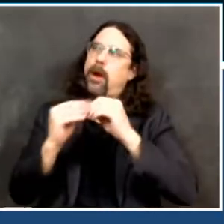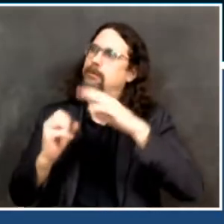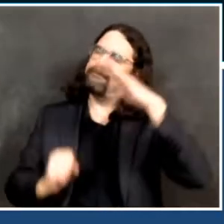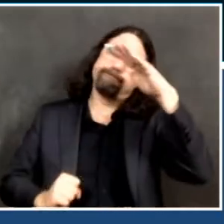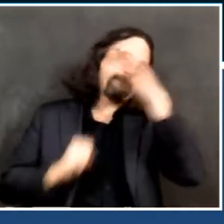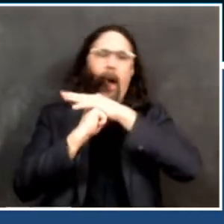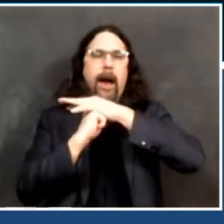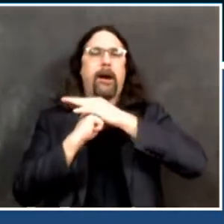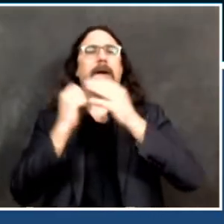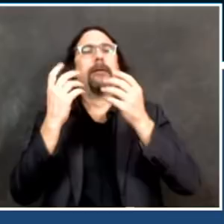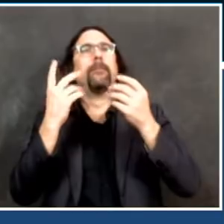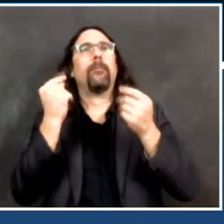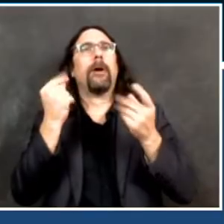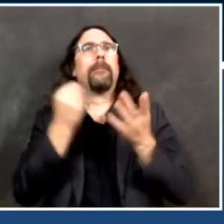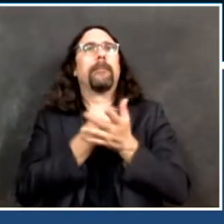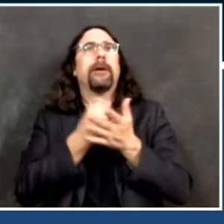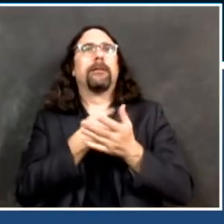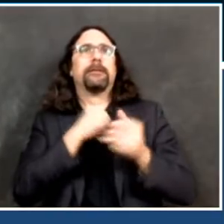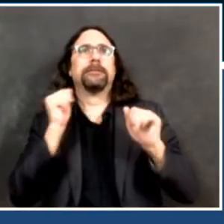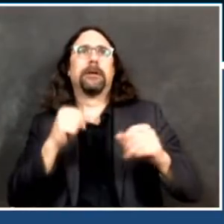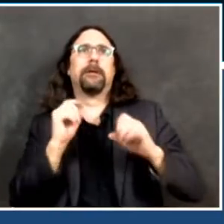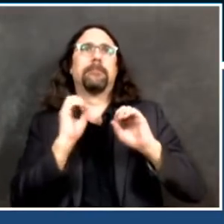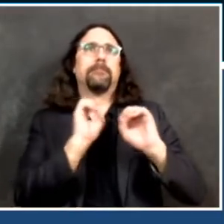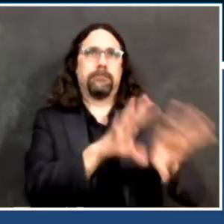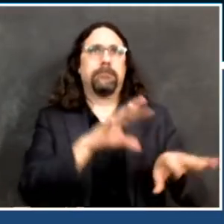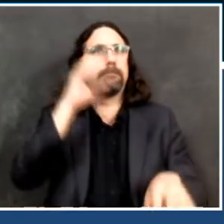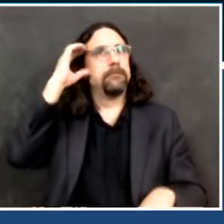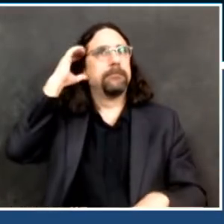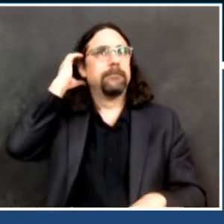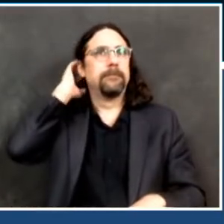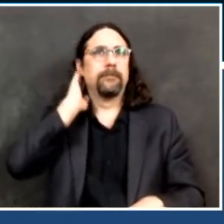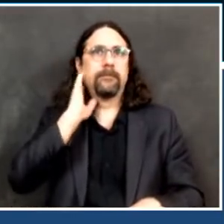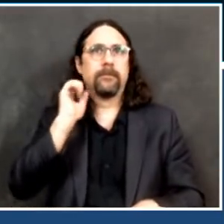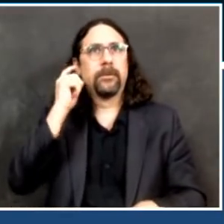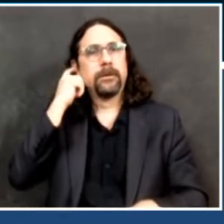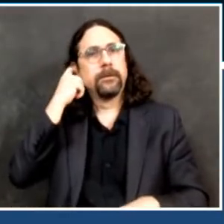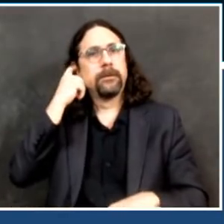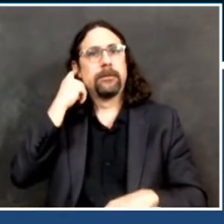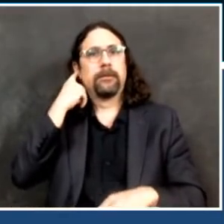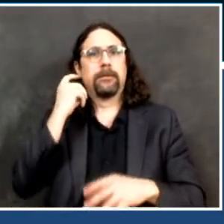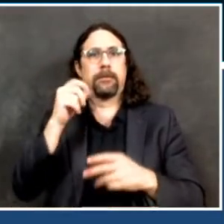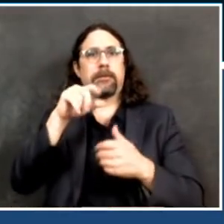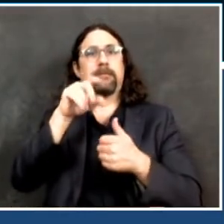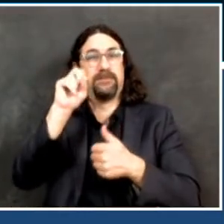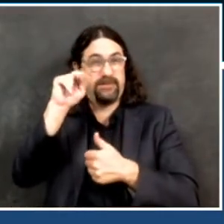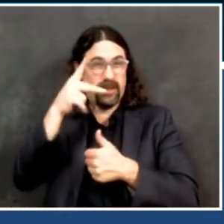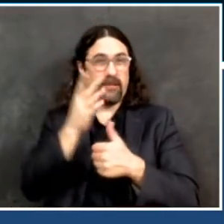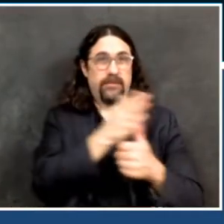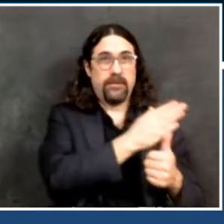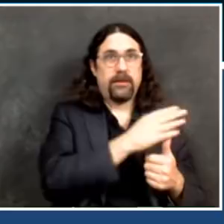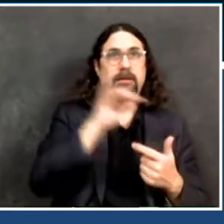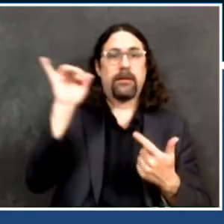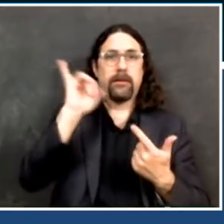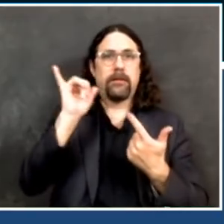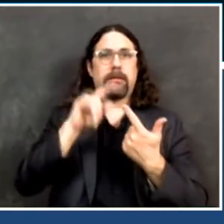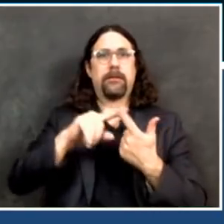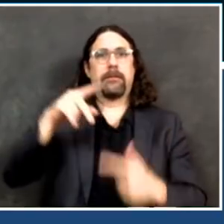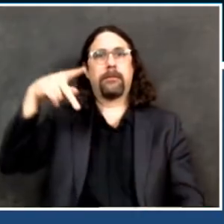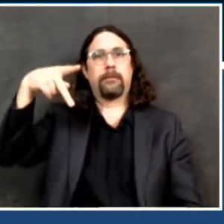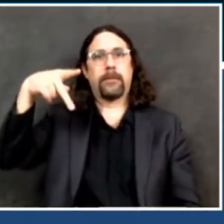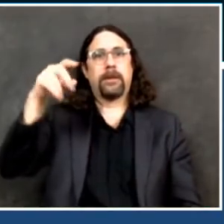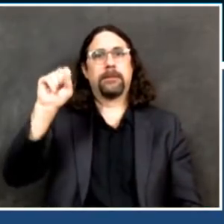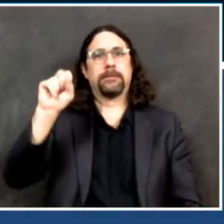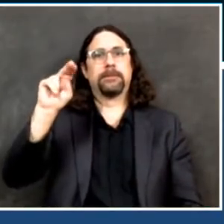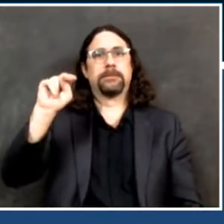called PSNAP, Pandemic SNAP, and our state application is before the federal government. We look forward to having